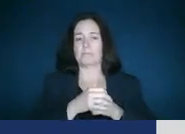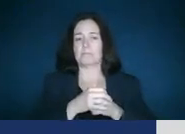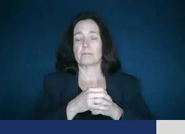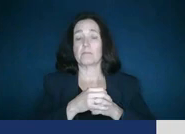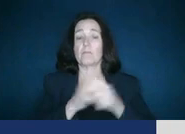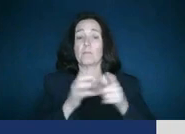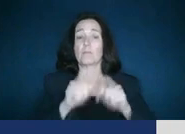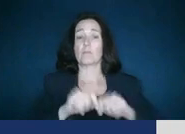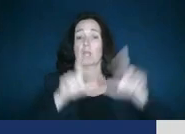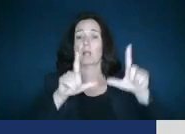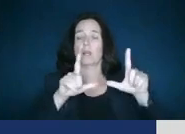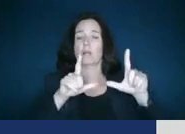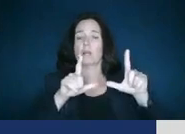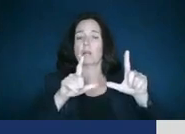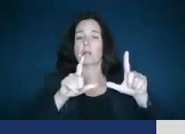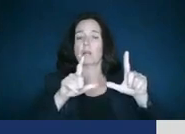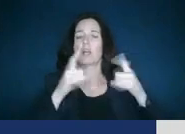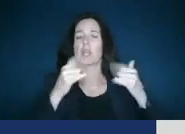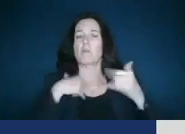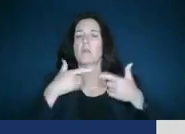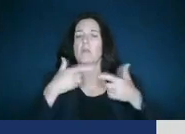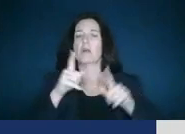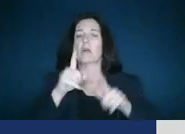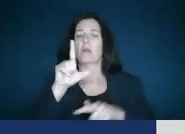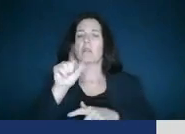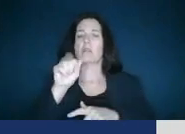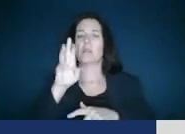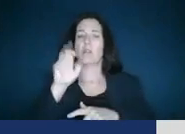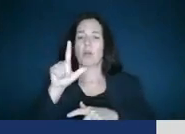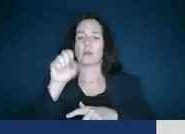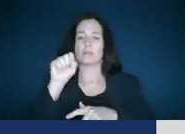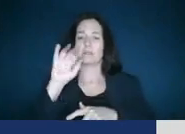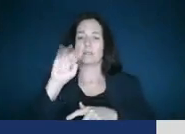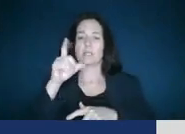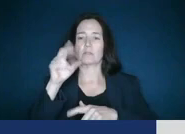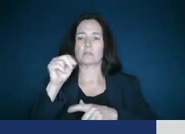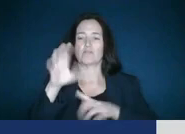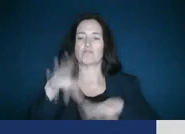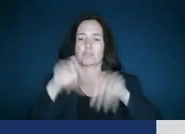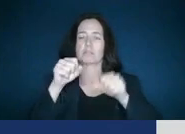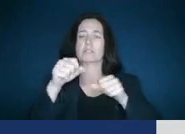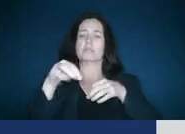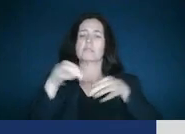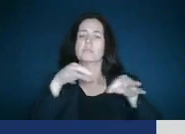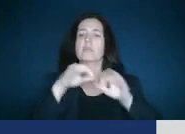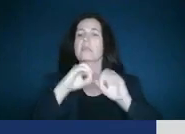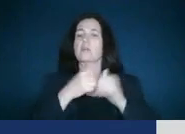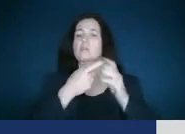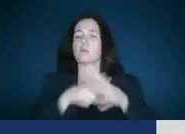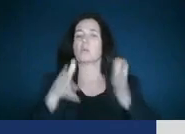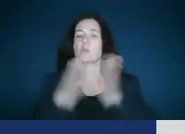This next slide, I'm going to let Laurel Singleton take over and describe to you how to get started with